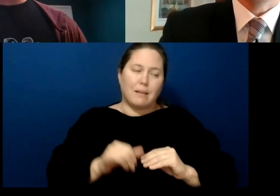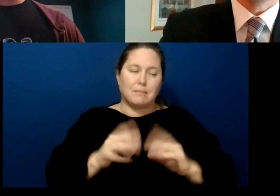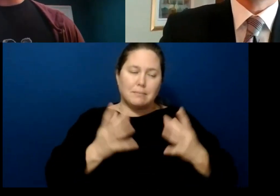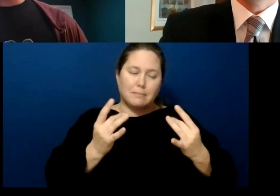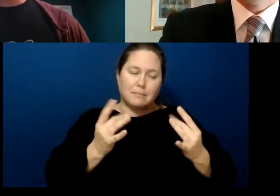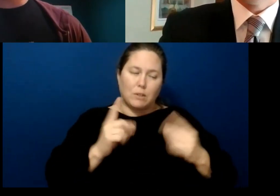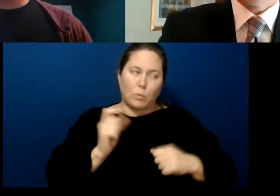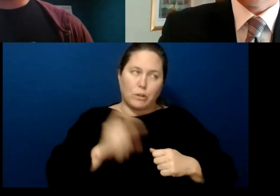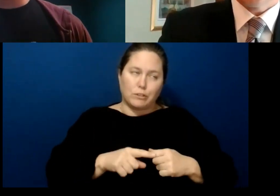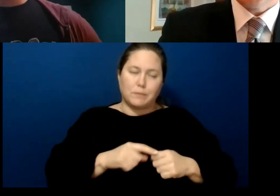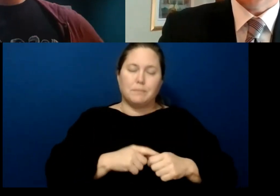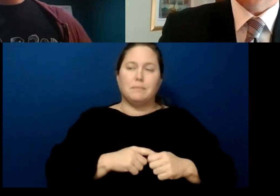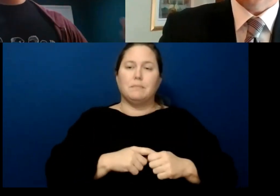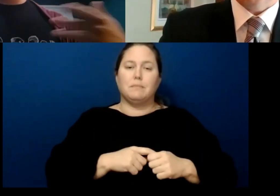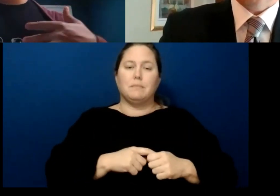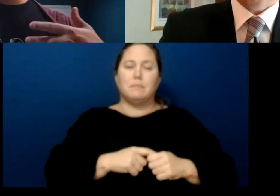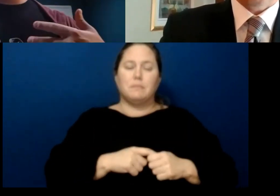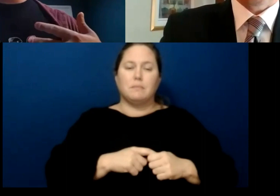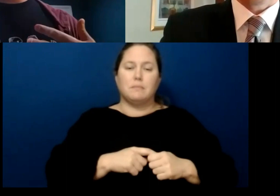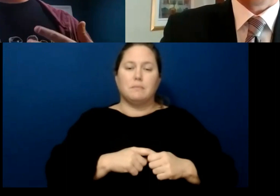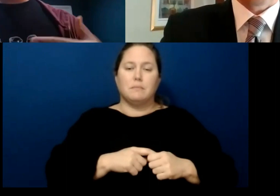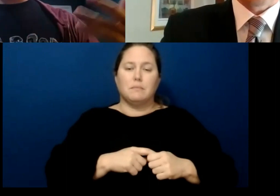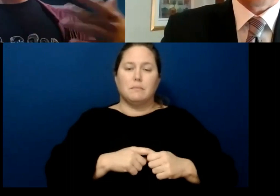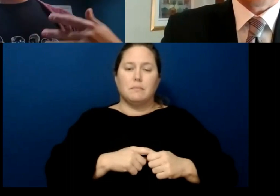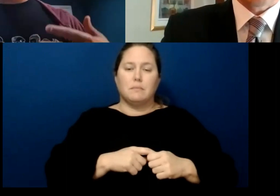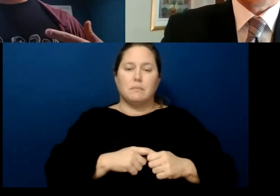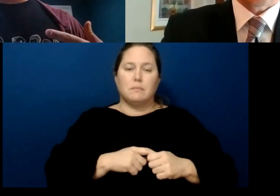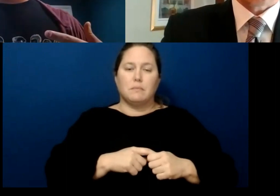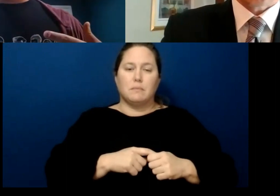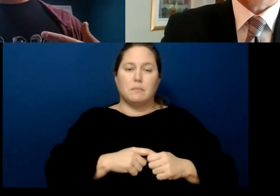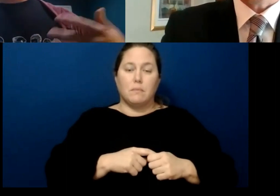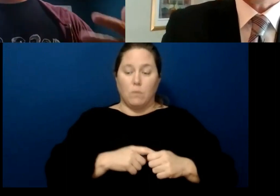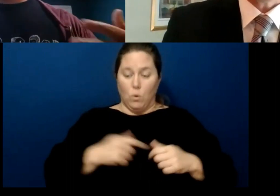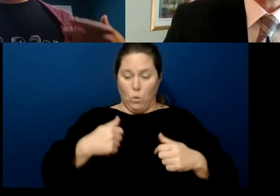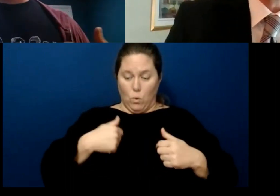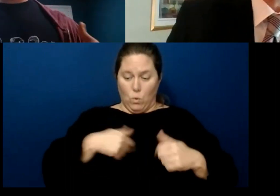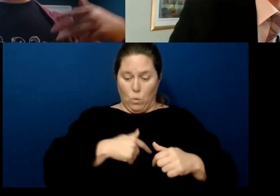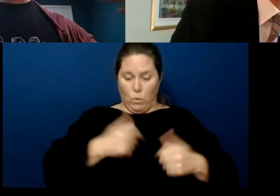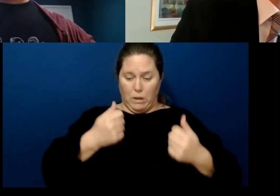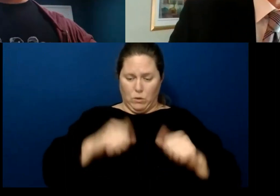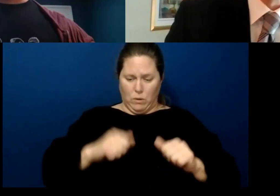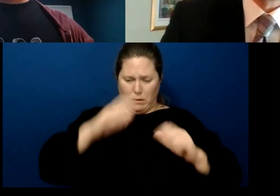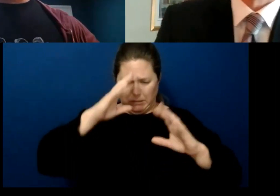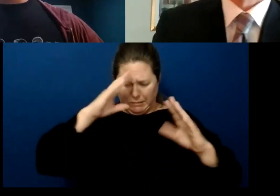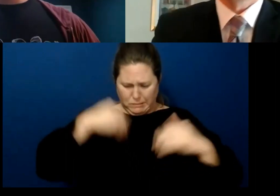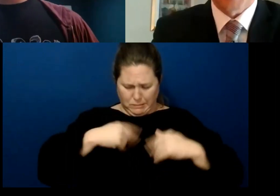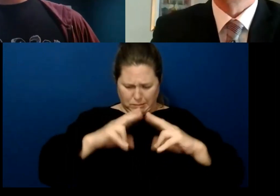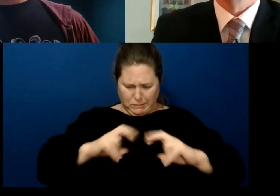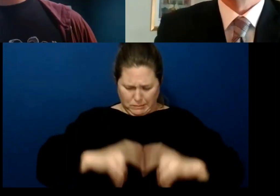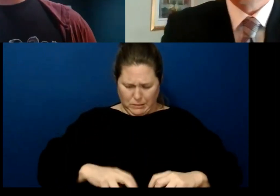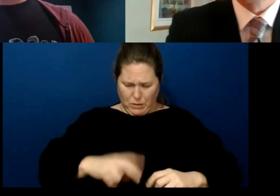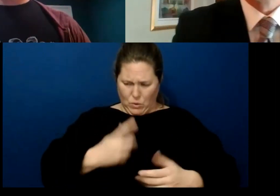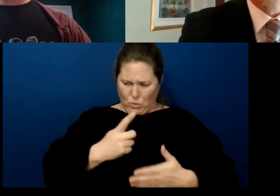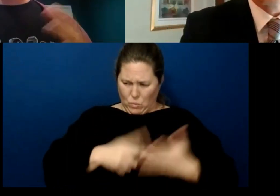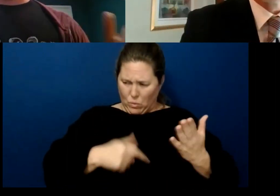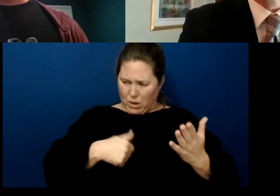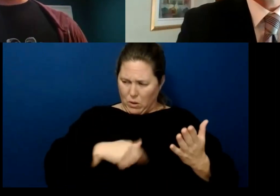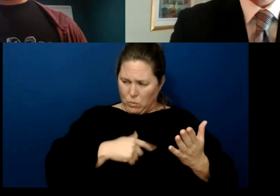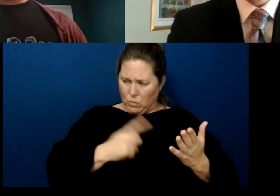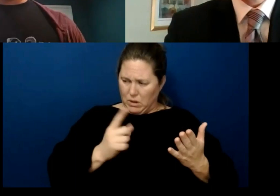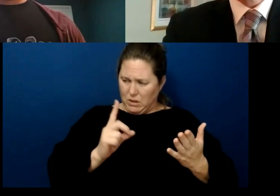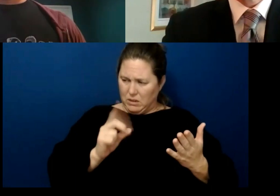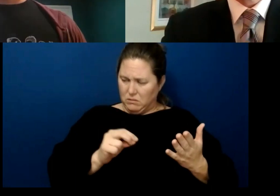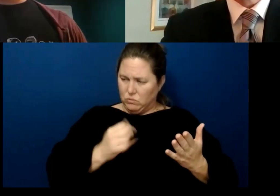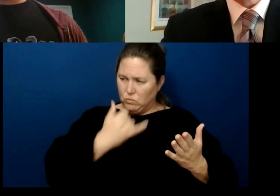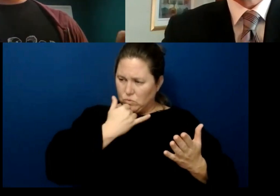times we try and understand it. We try and understand what we might have done differently if we could start over. We try and understand why